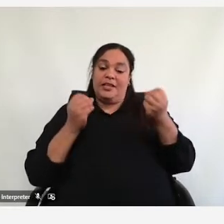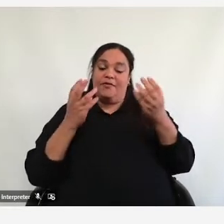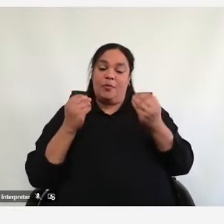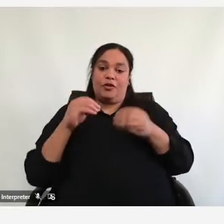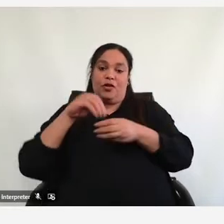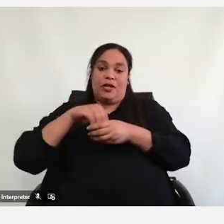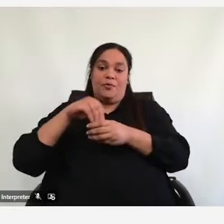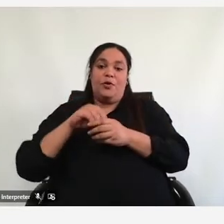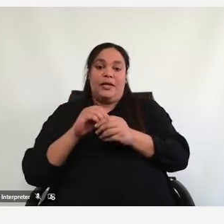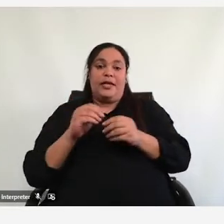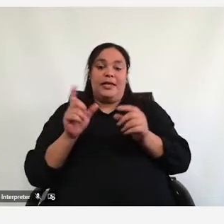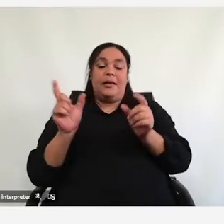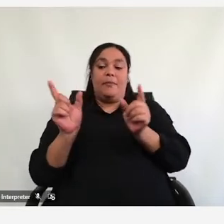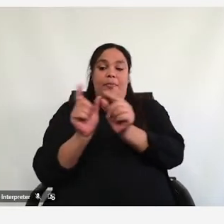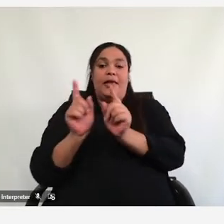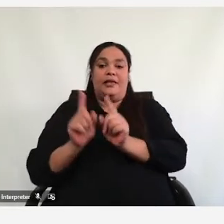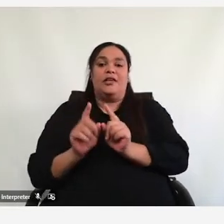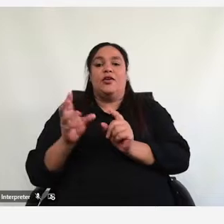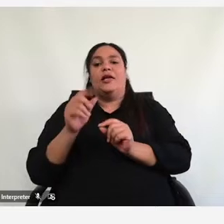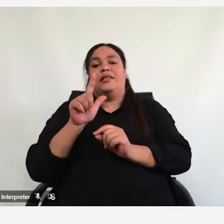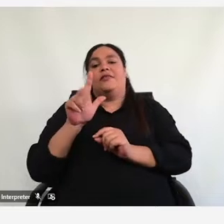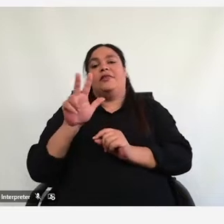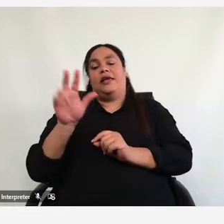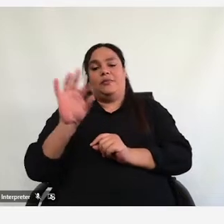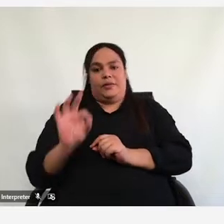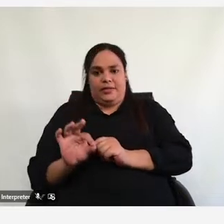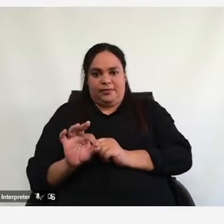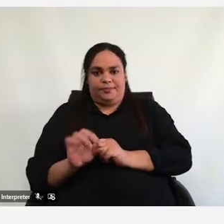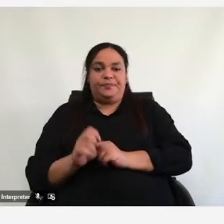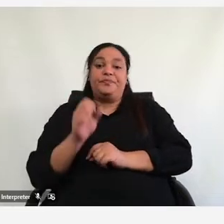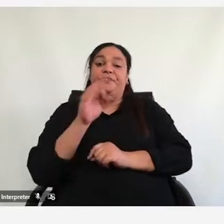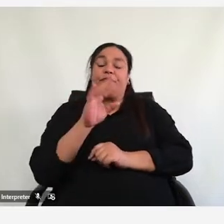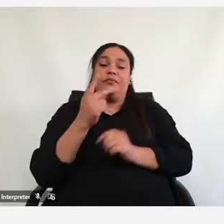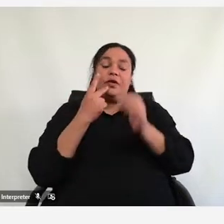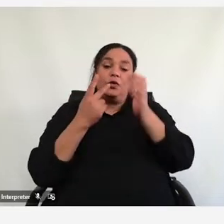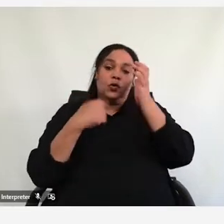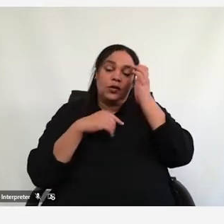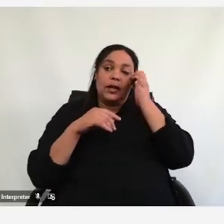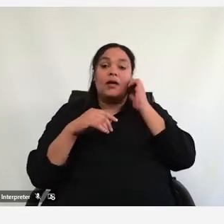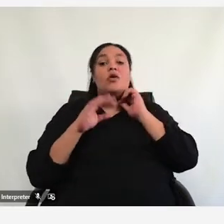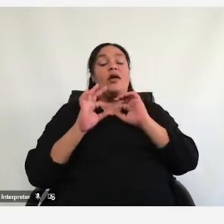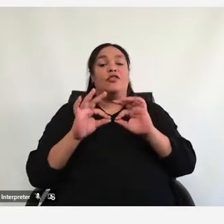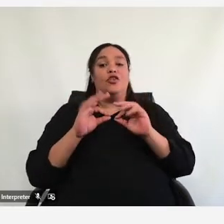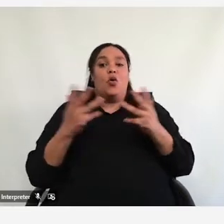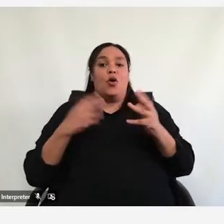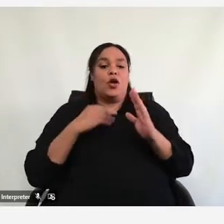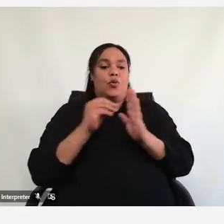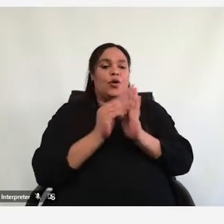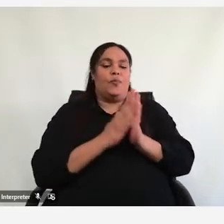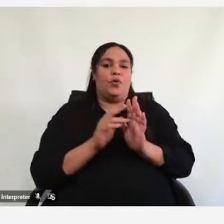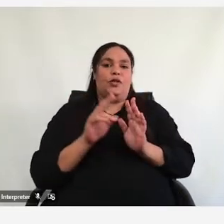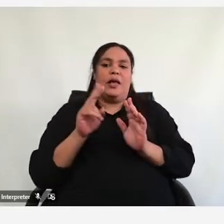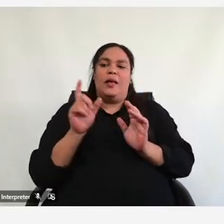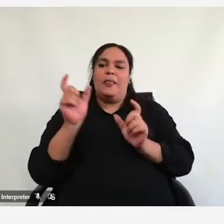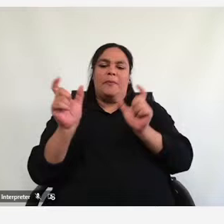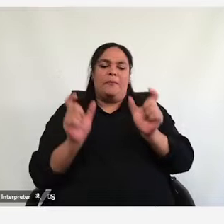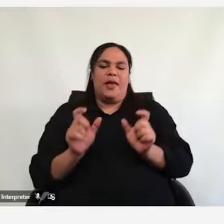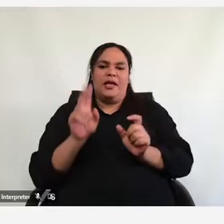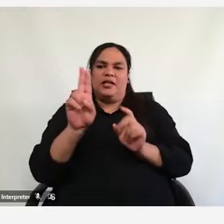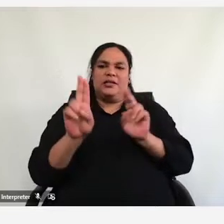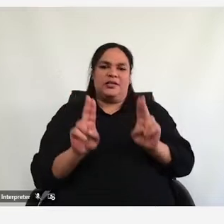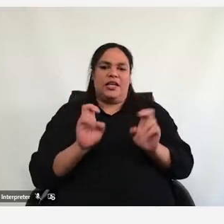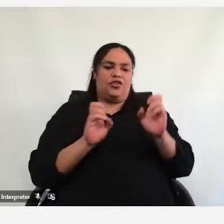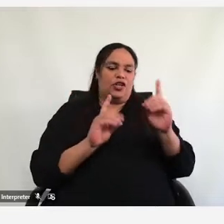into the PES, you will get 78%. If you look at our actual, where we're putting the PES amounts,